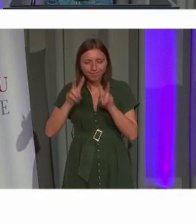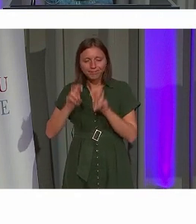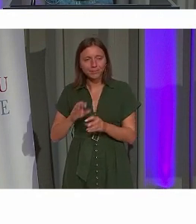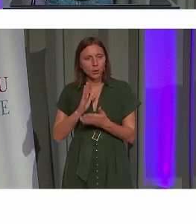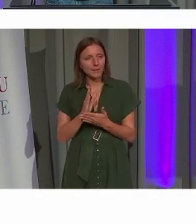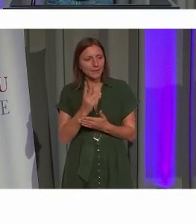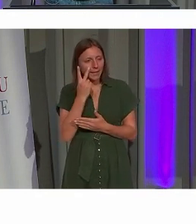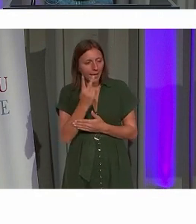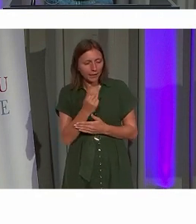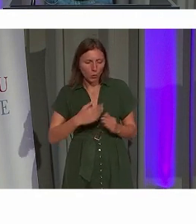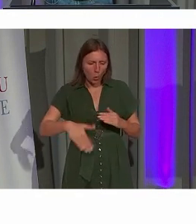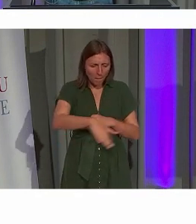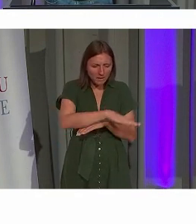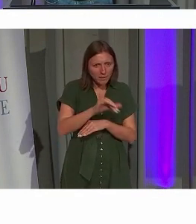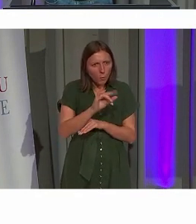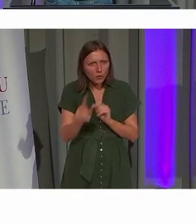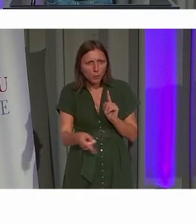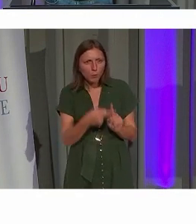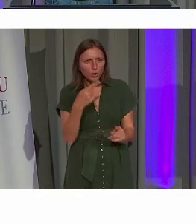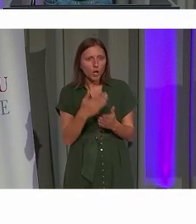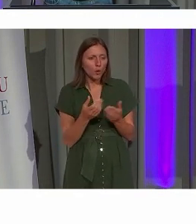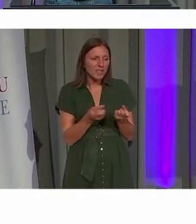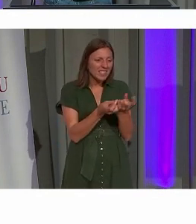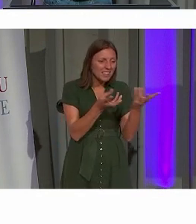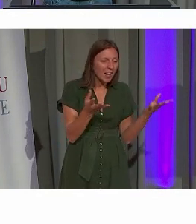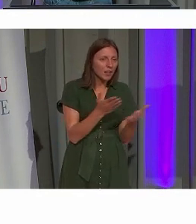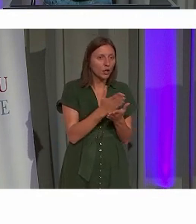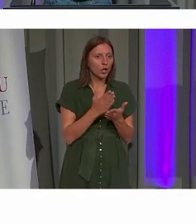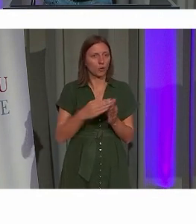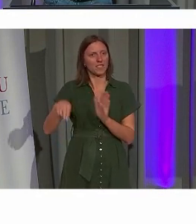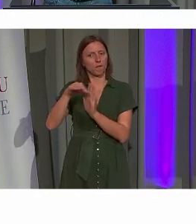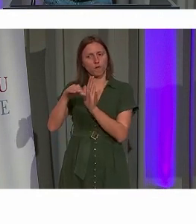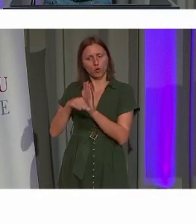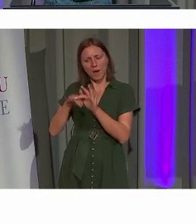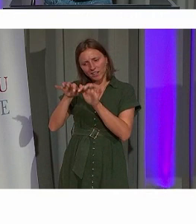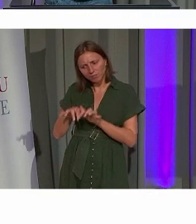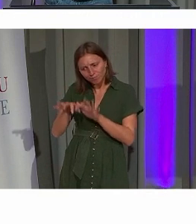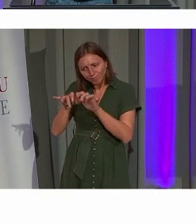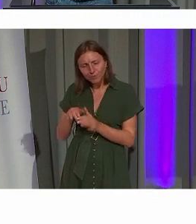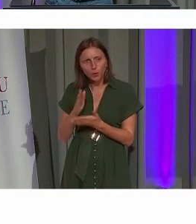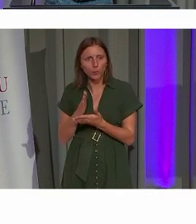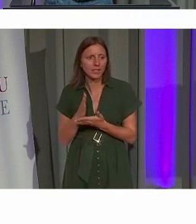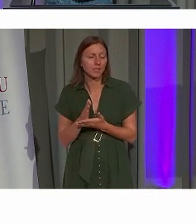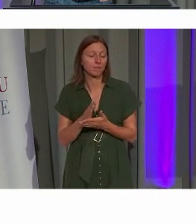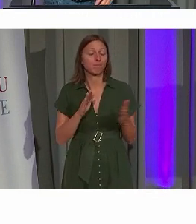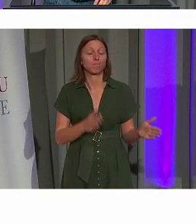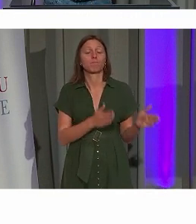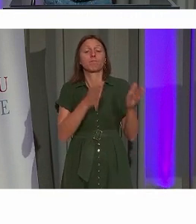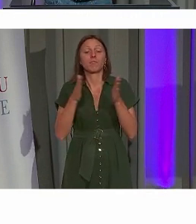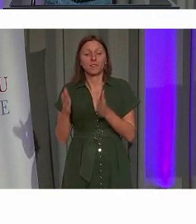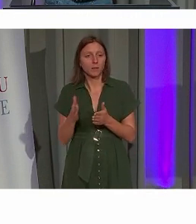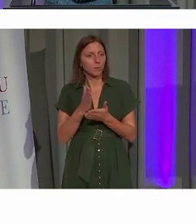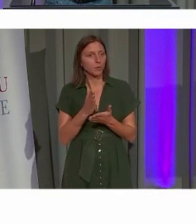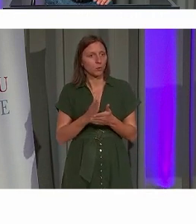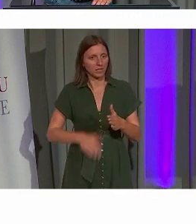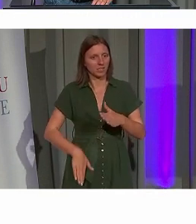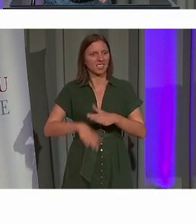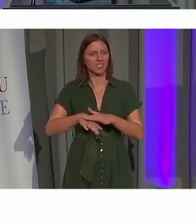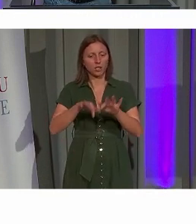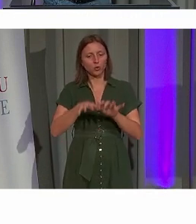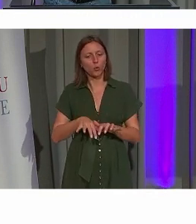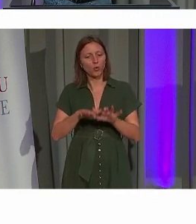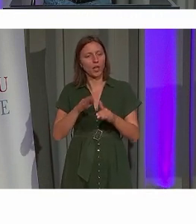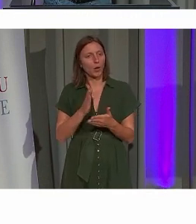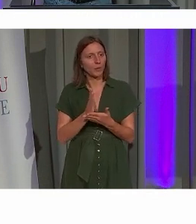From that point onwards, we studied a lot. We looked at what is happening in this area. We defined